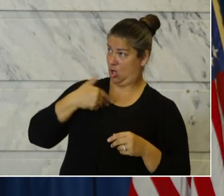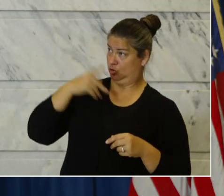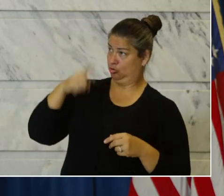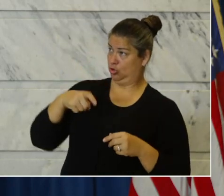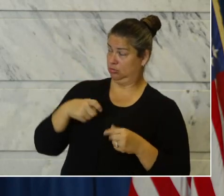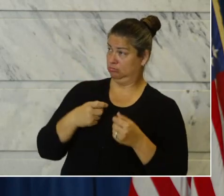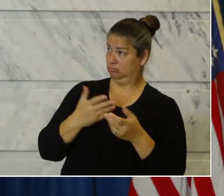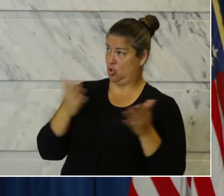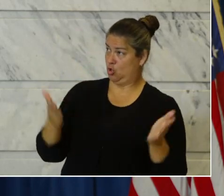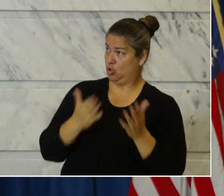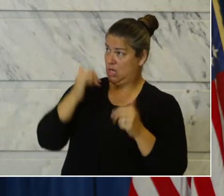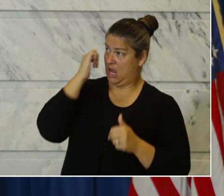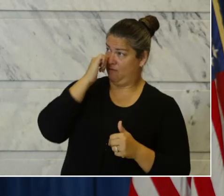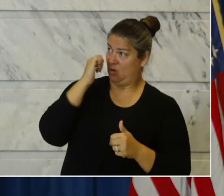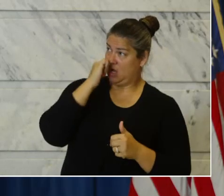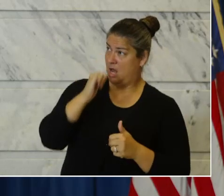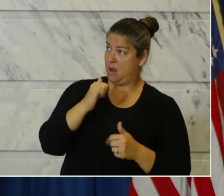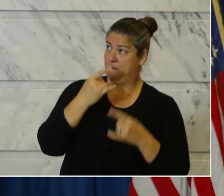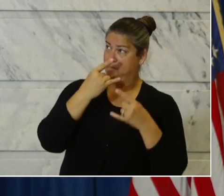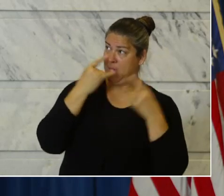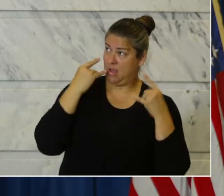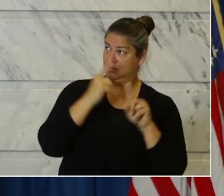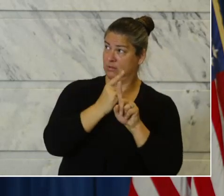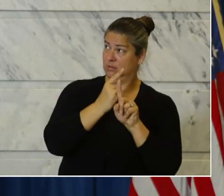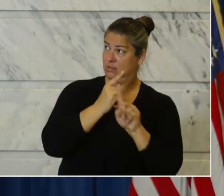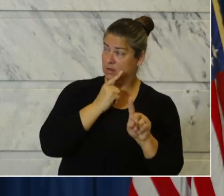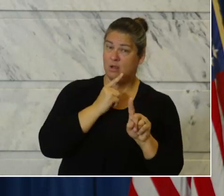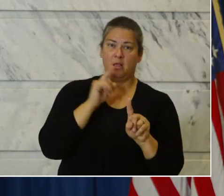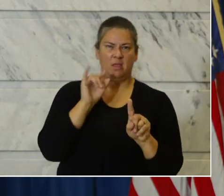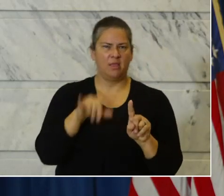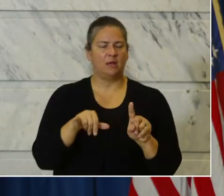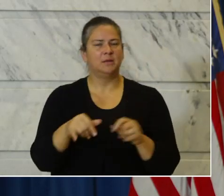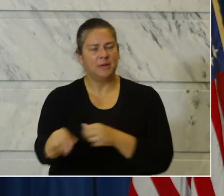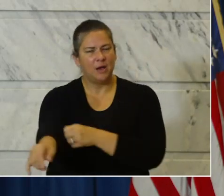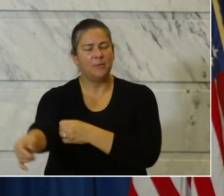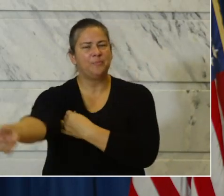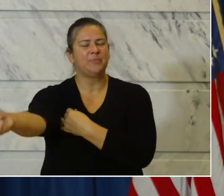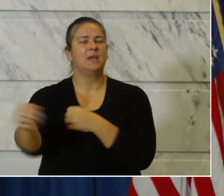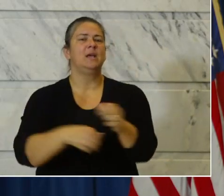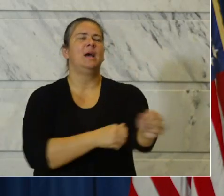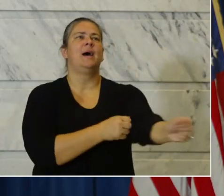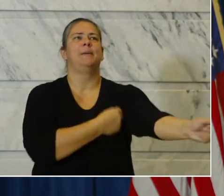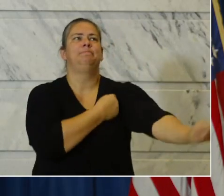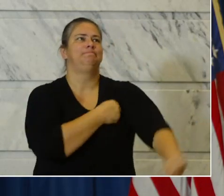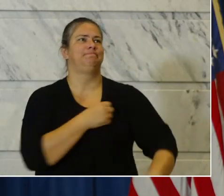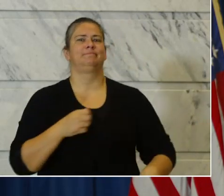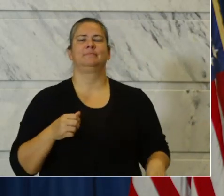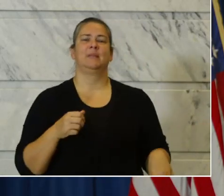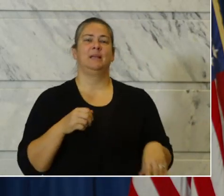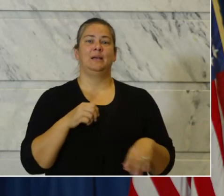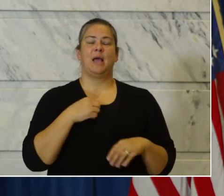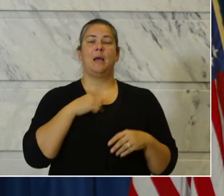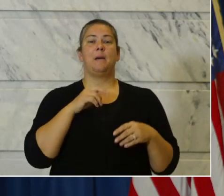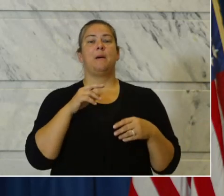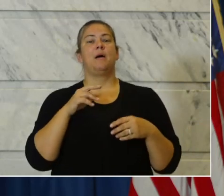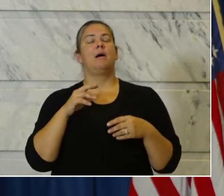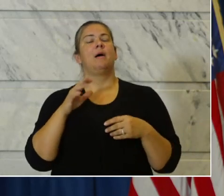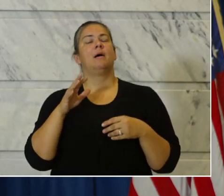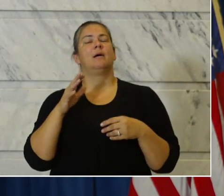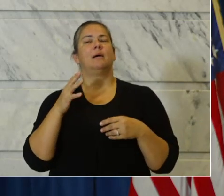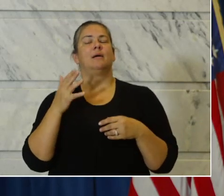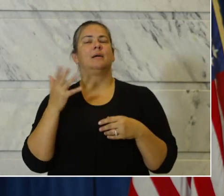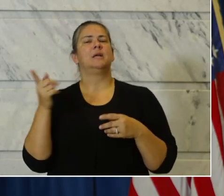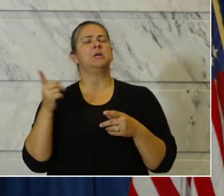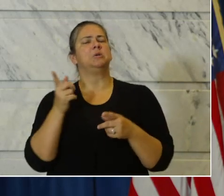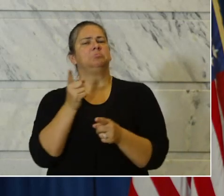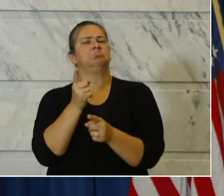social distancing. And remember, moderation, and not moderation like we had before March, but moderation